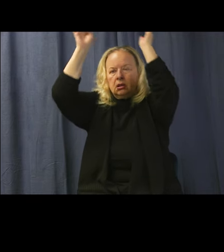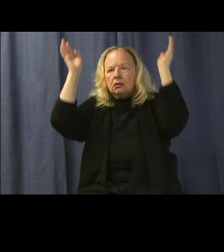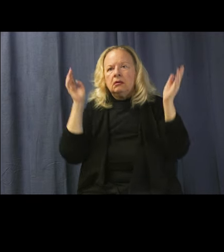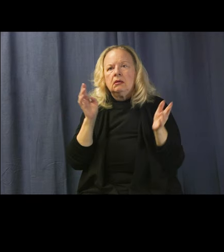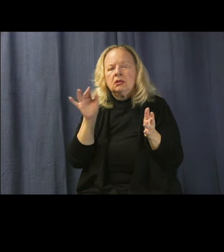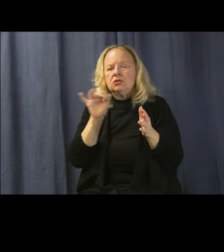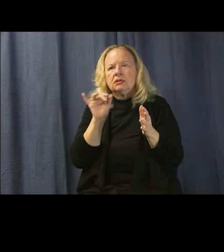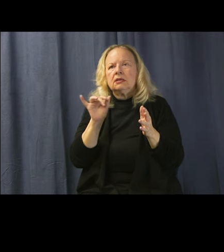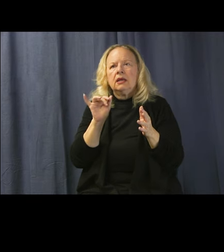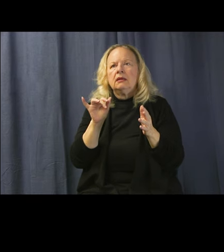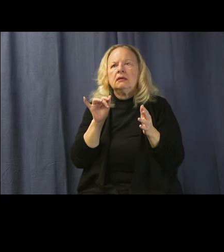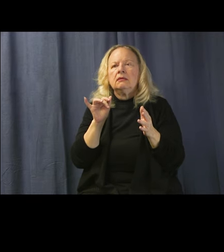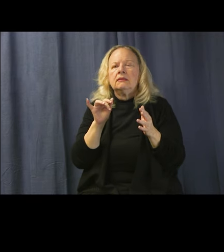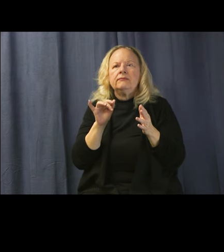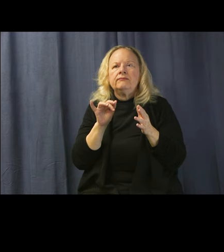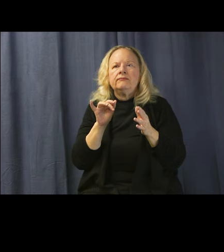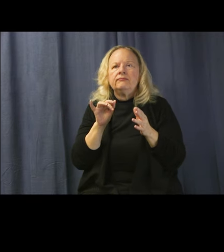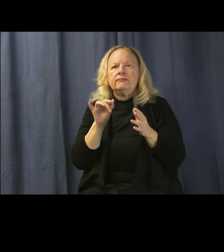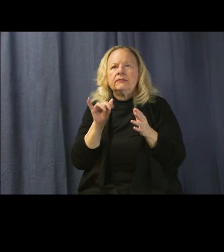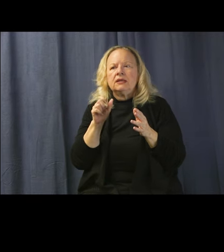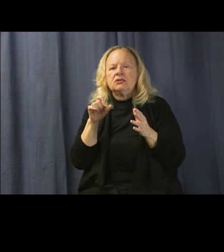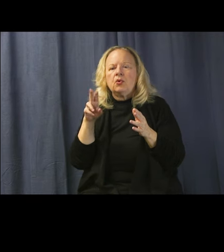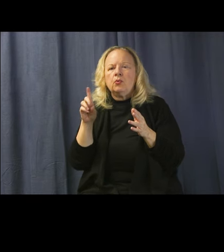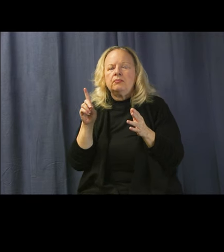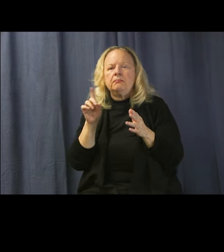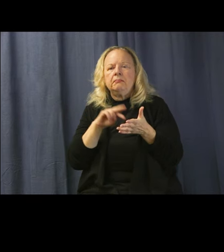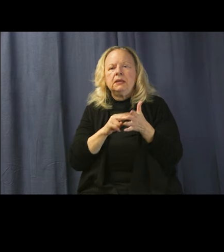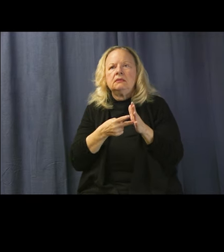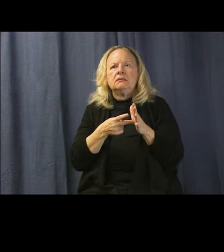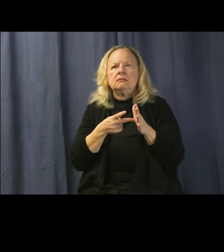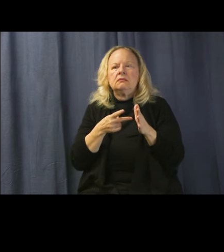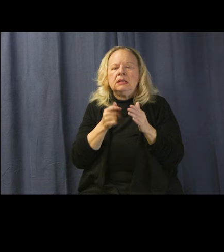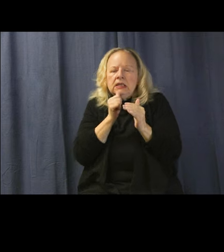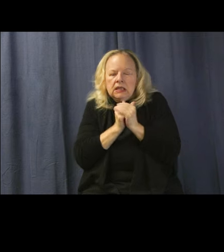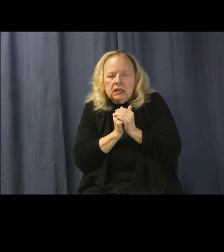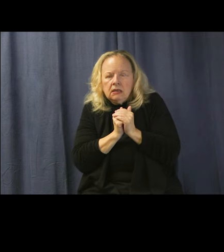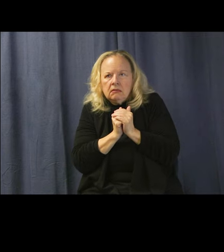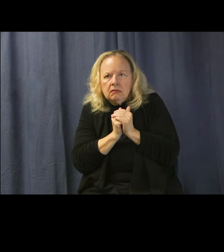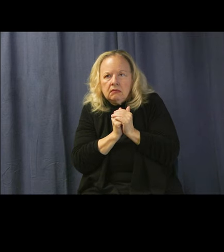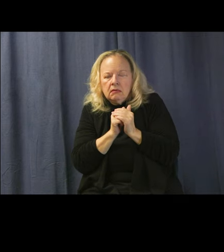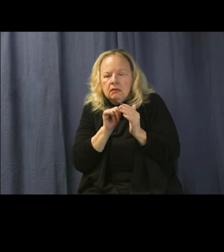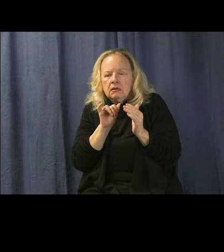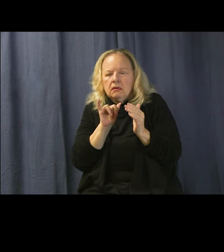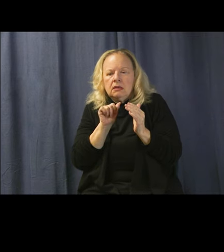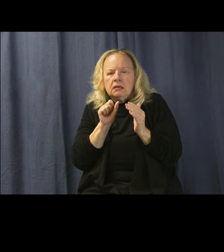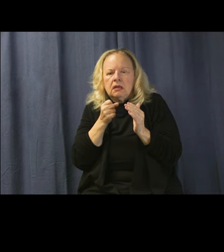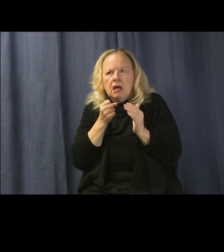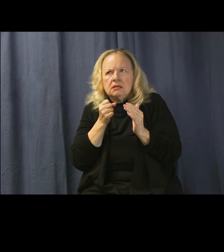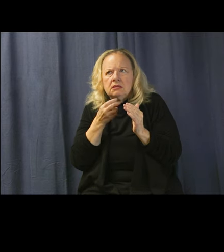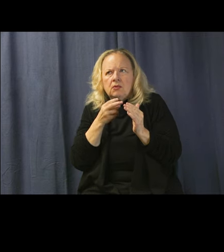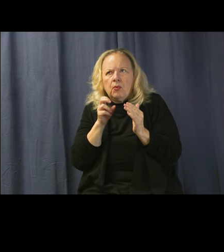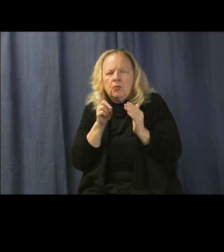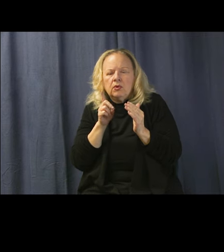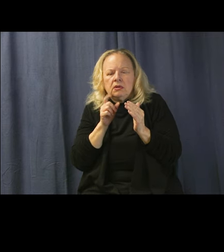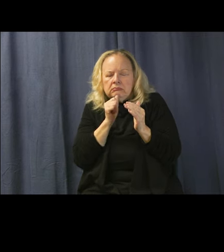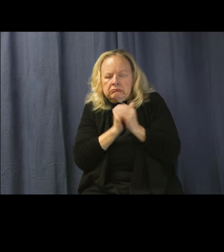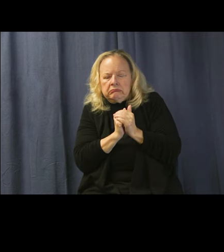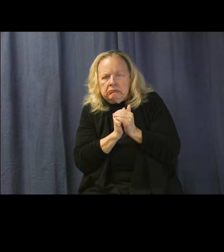words, like the last one, esod, means something that God has hidden, that he wants